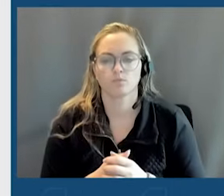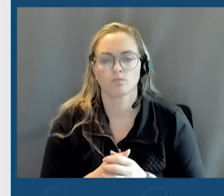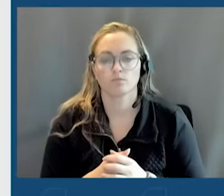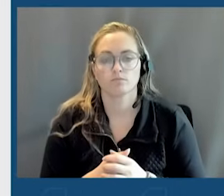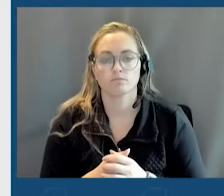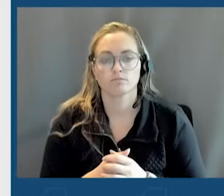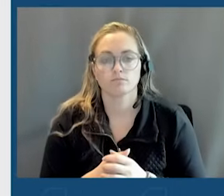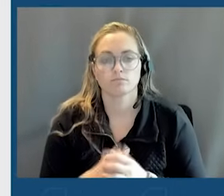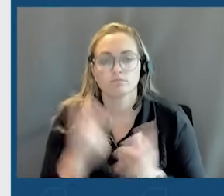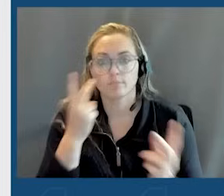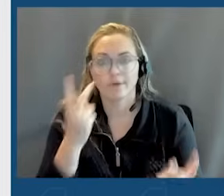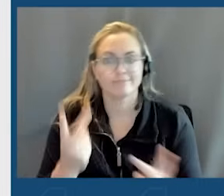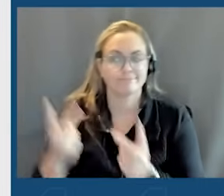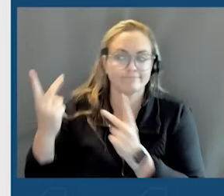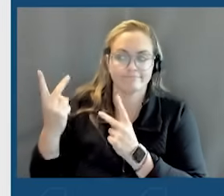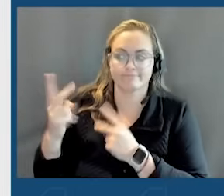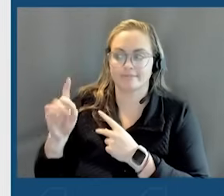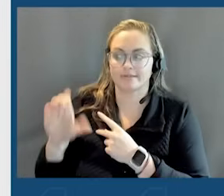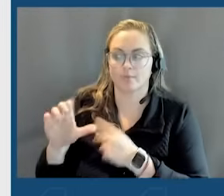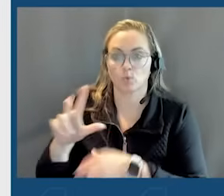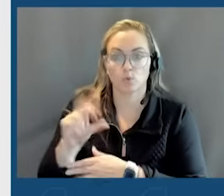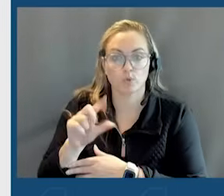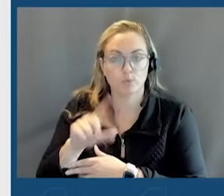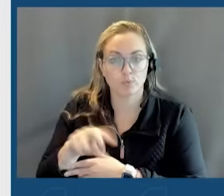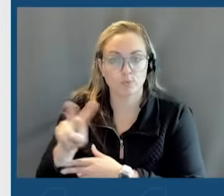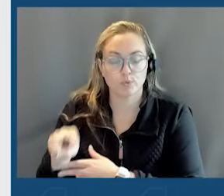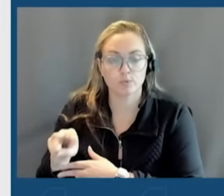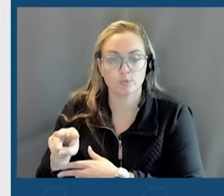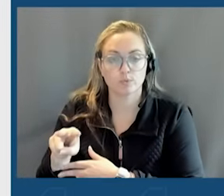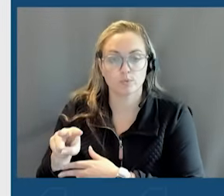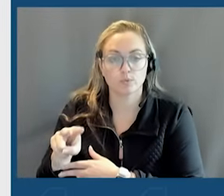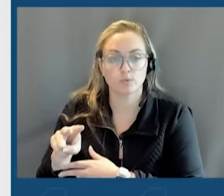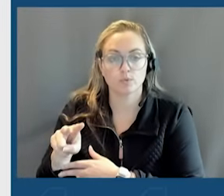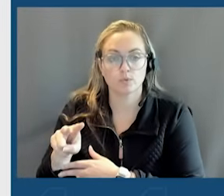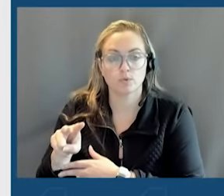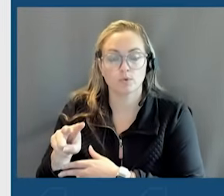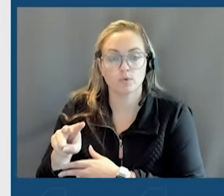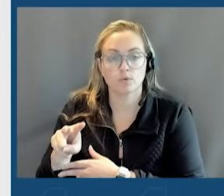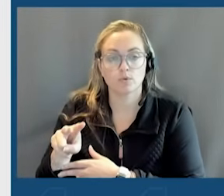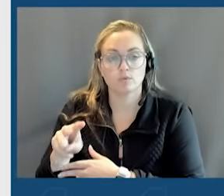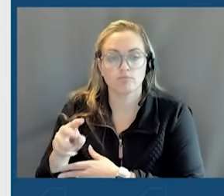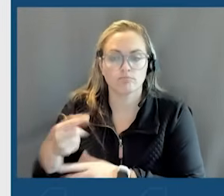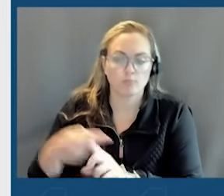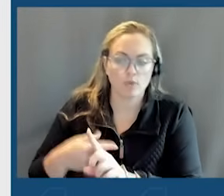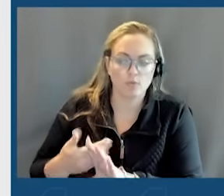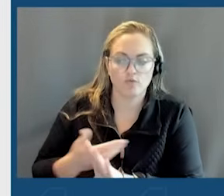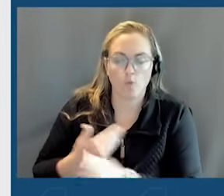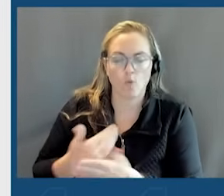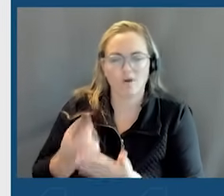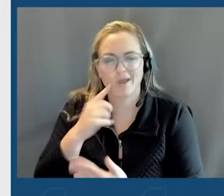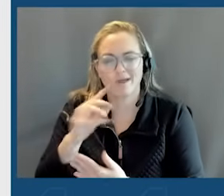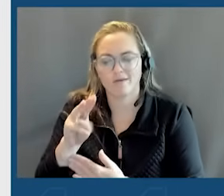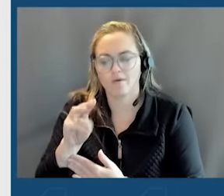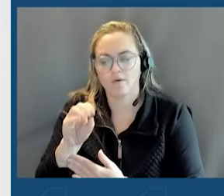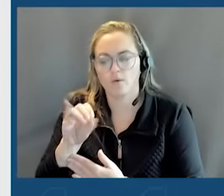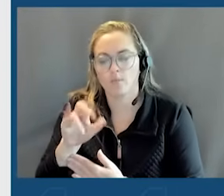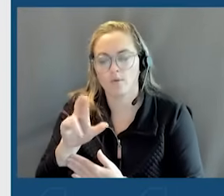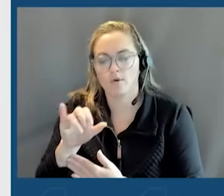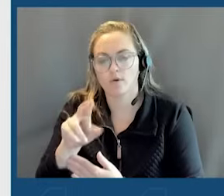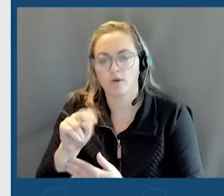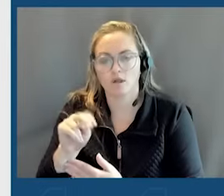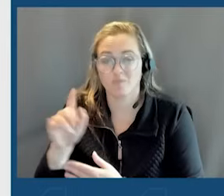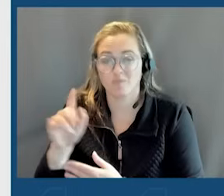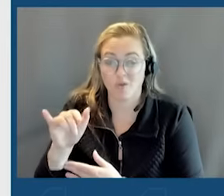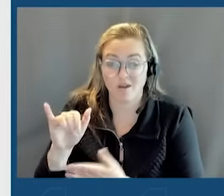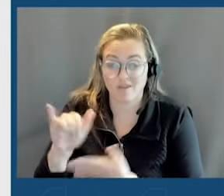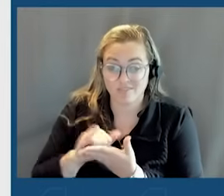to December of 2022, when we were introduced the month before to Omicron. Look at the spike. Look where Long Island and New York